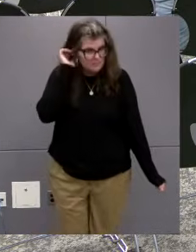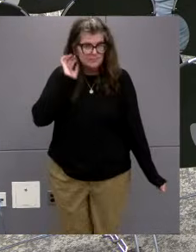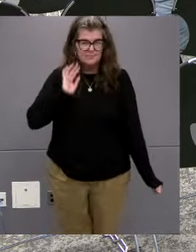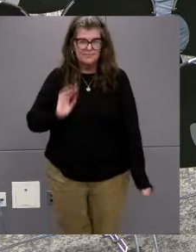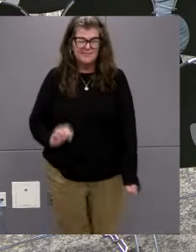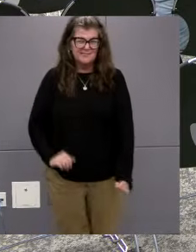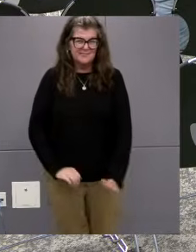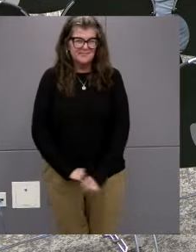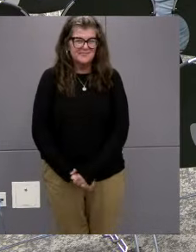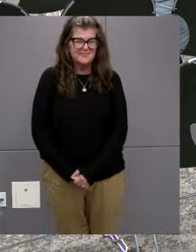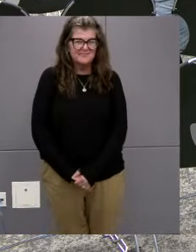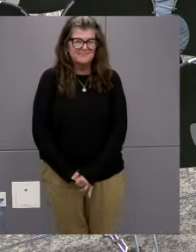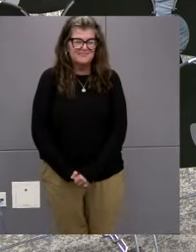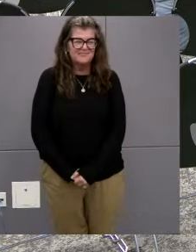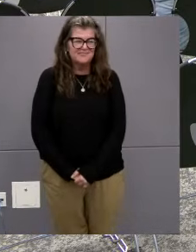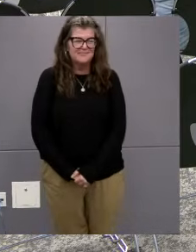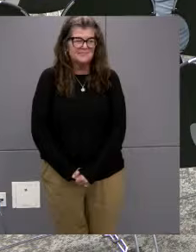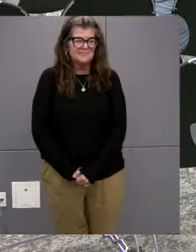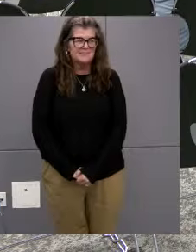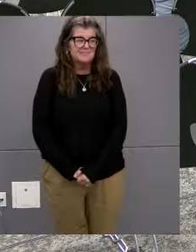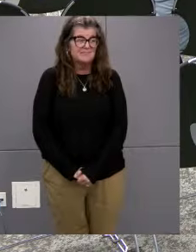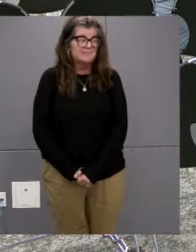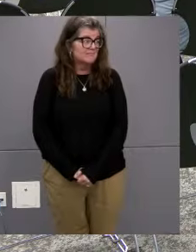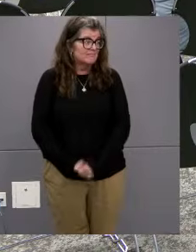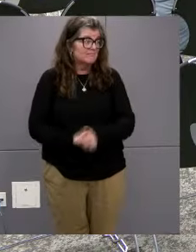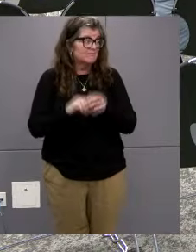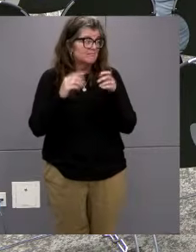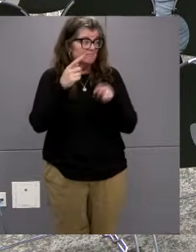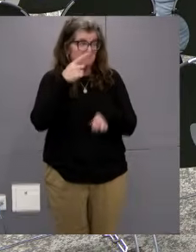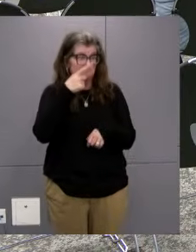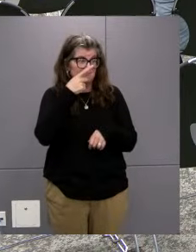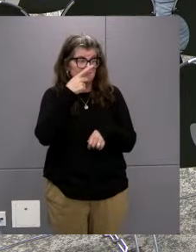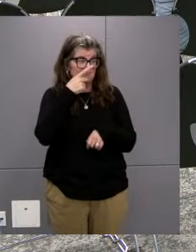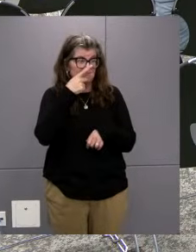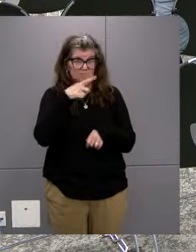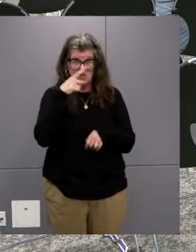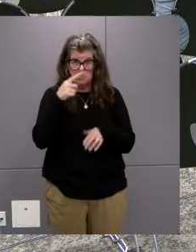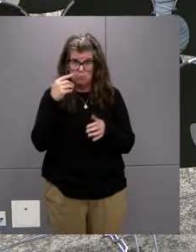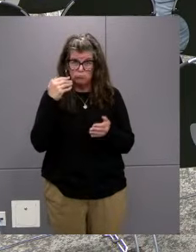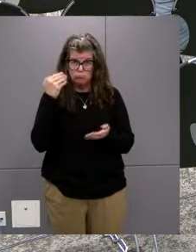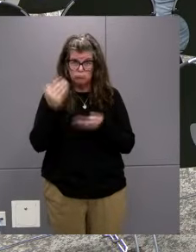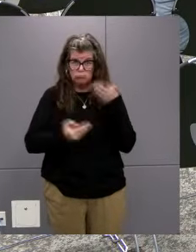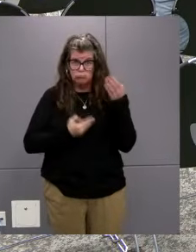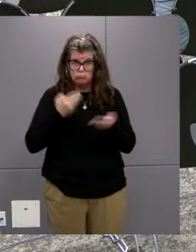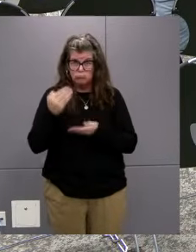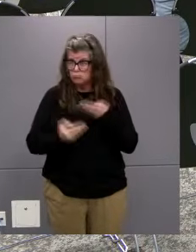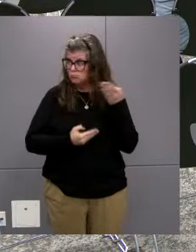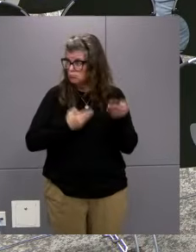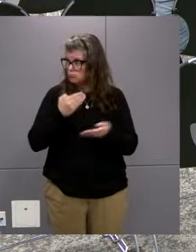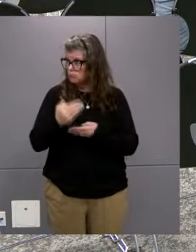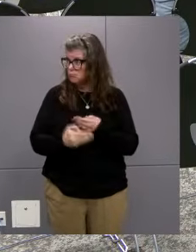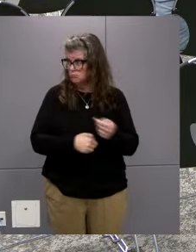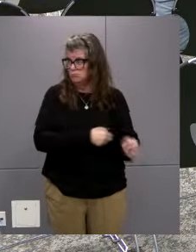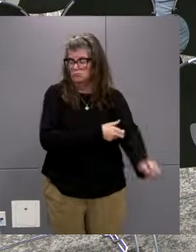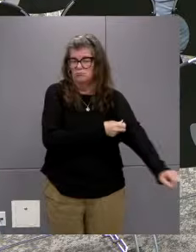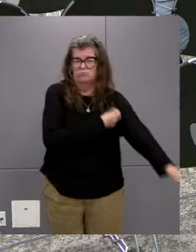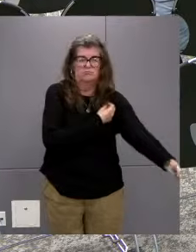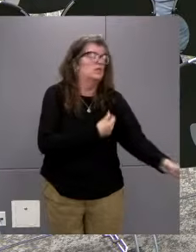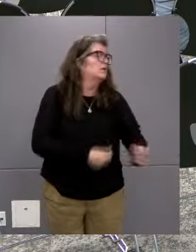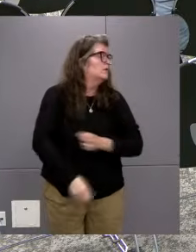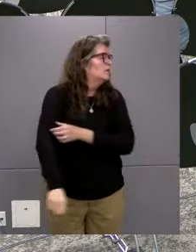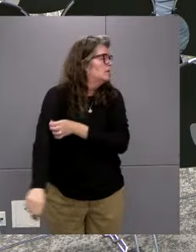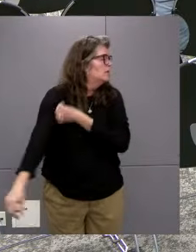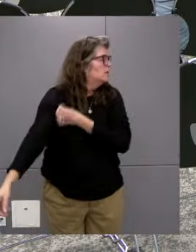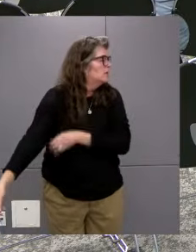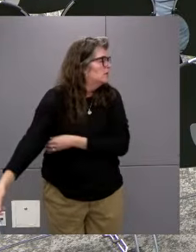Anyway, it's okay. okay, can we get going? We will do the, yeah, we